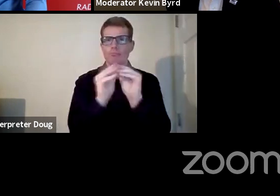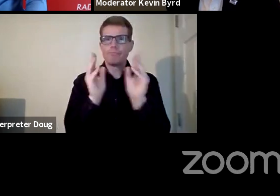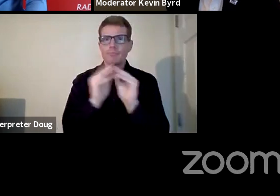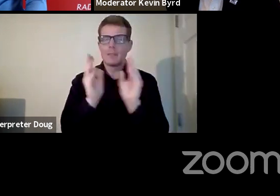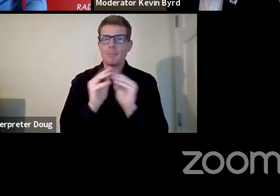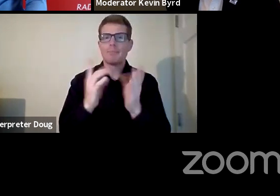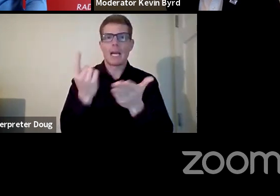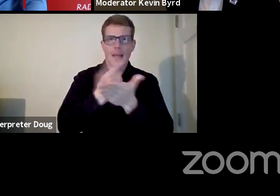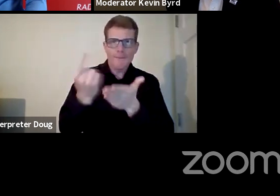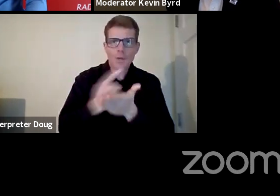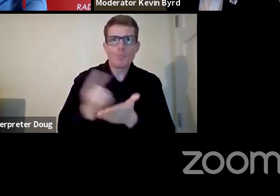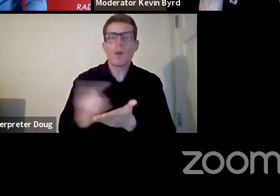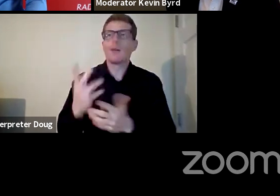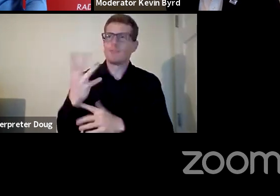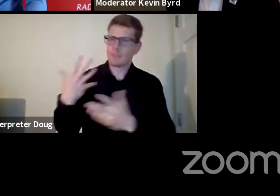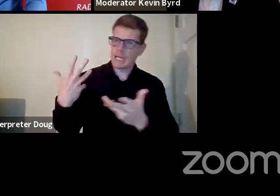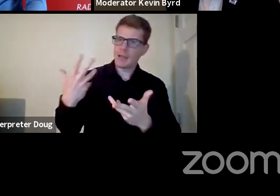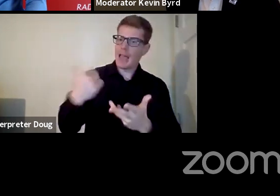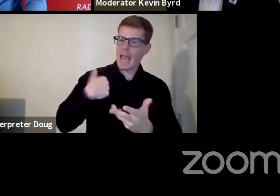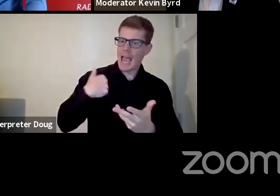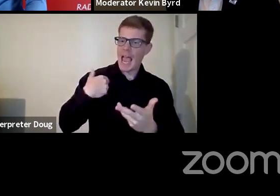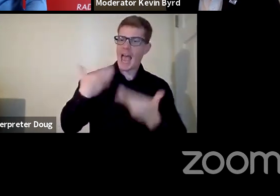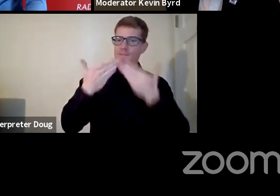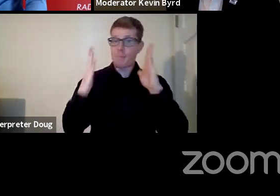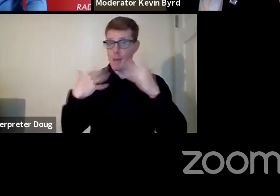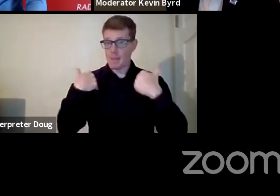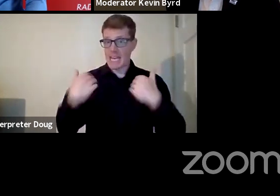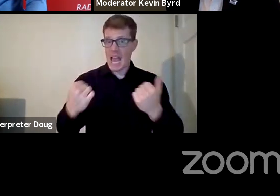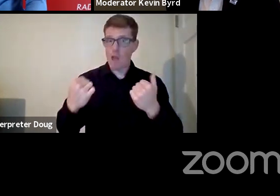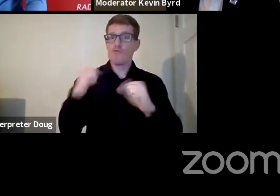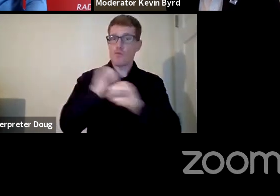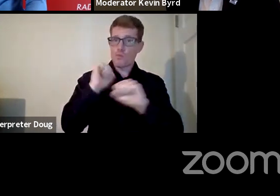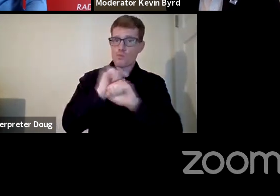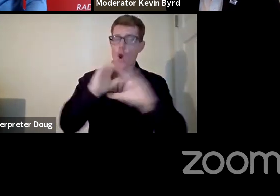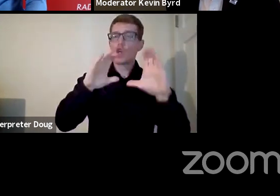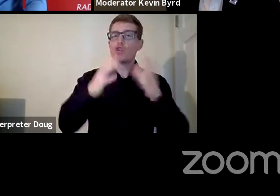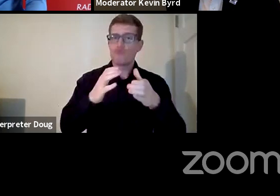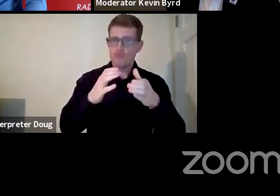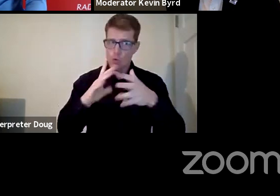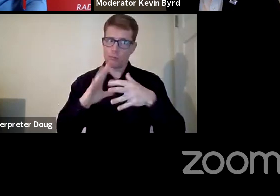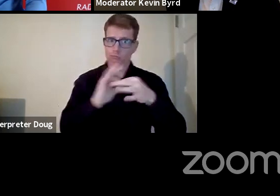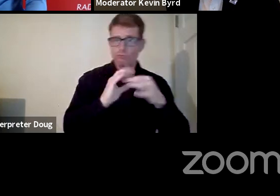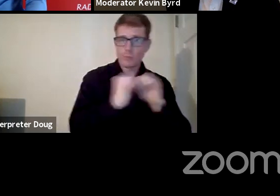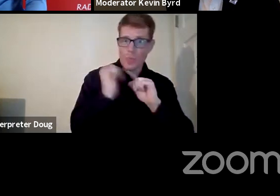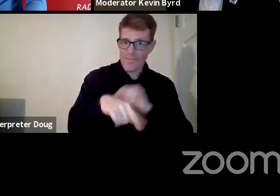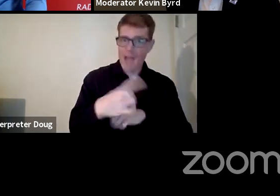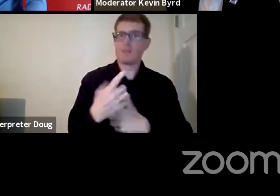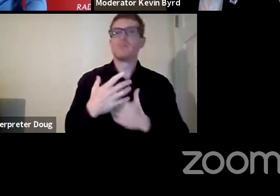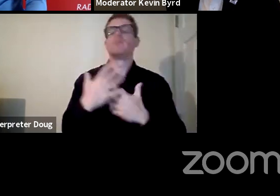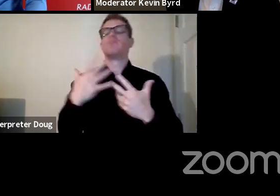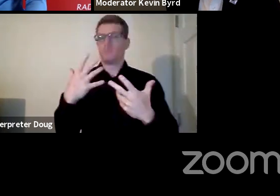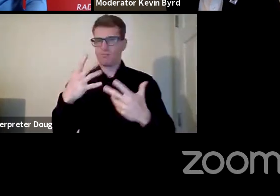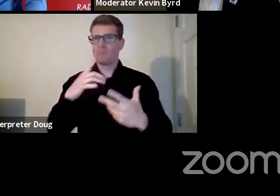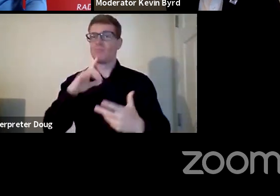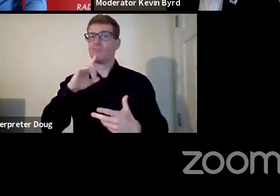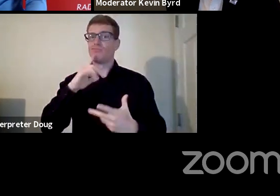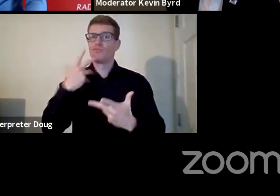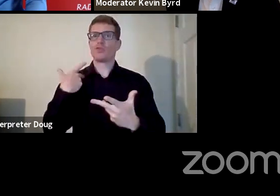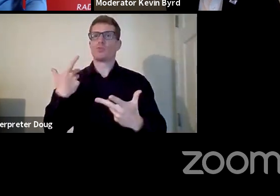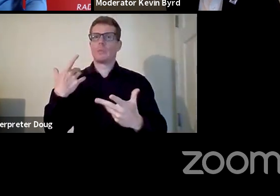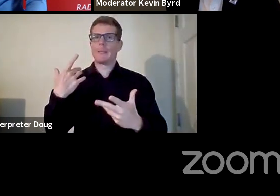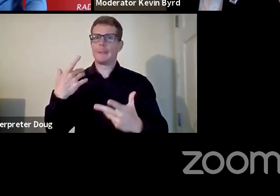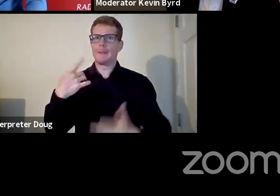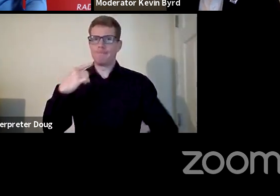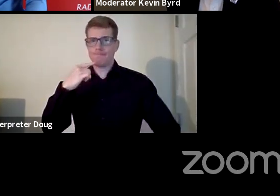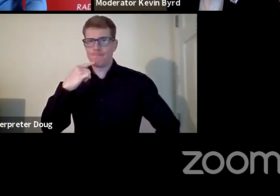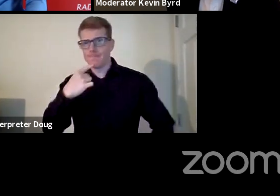health working group associated with that. So it's been an incredibly intense experience and